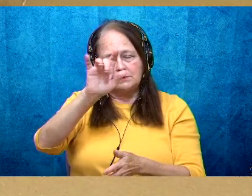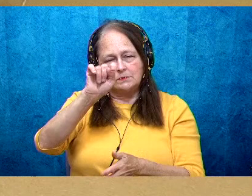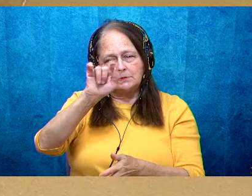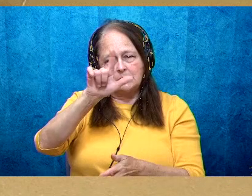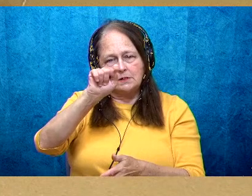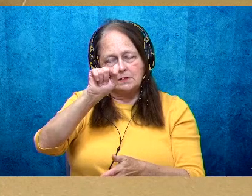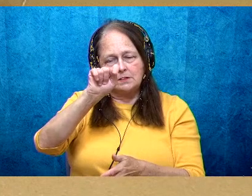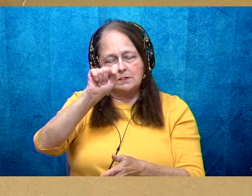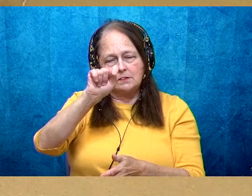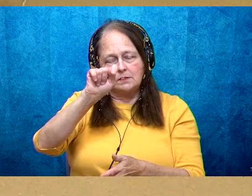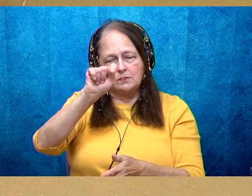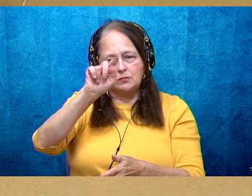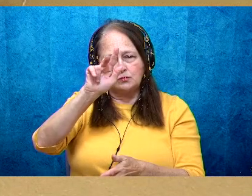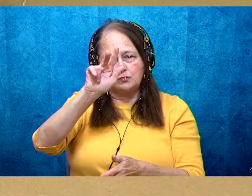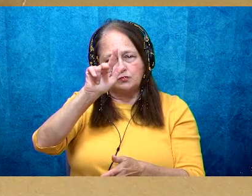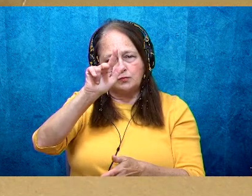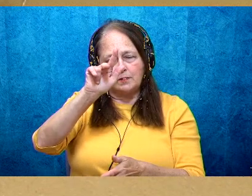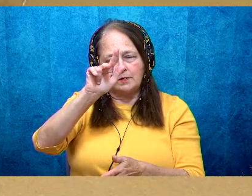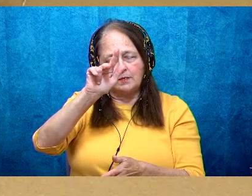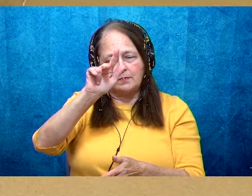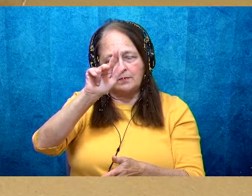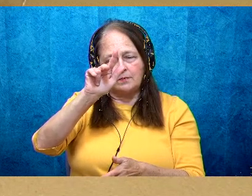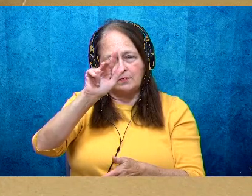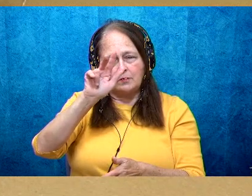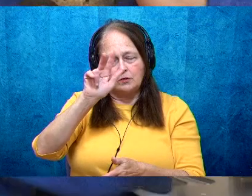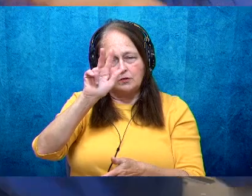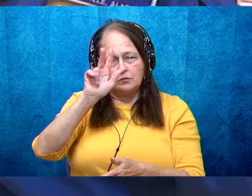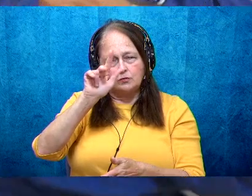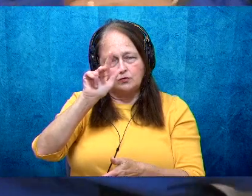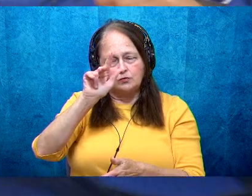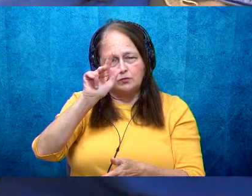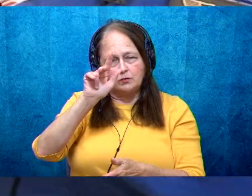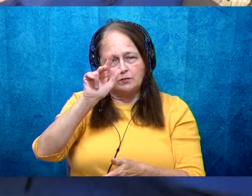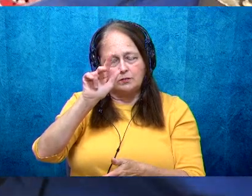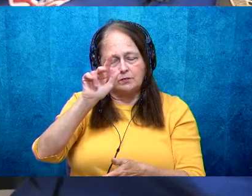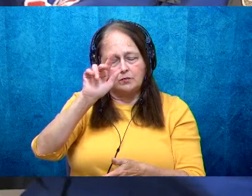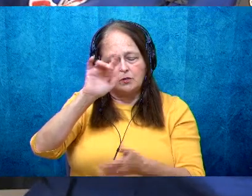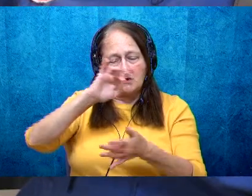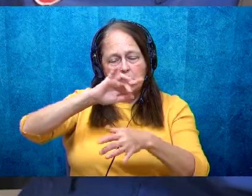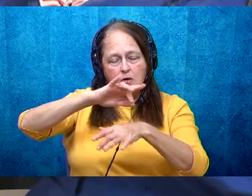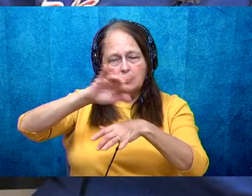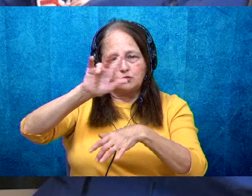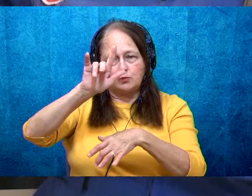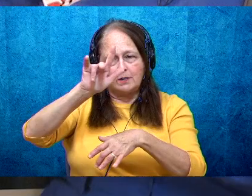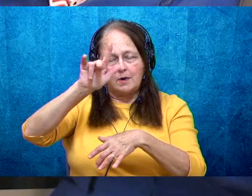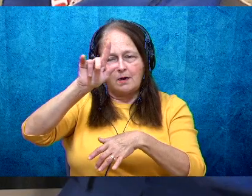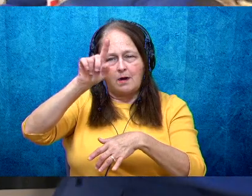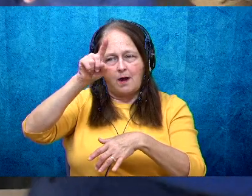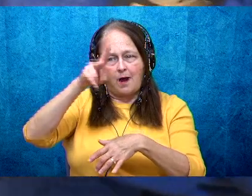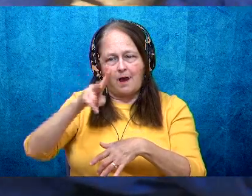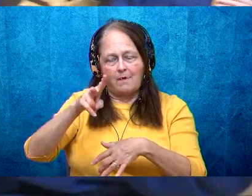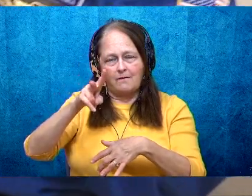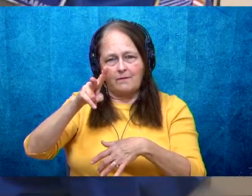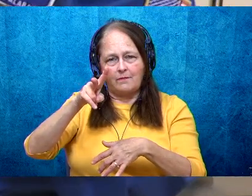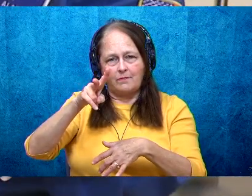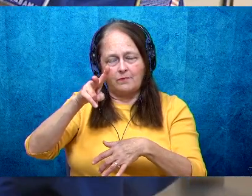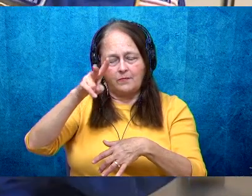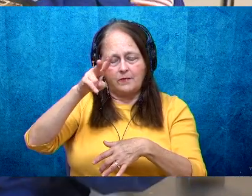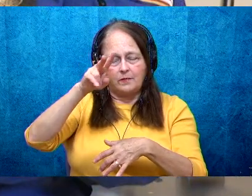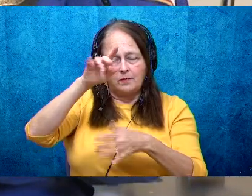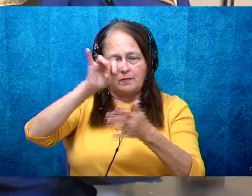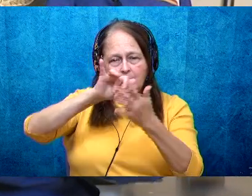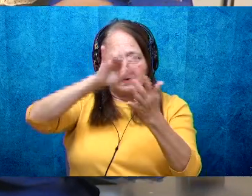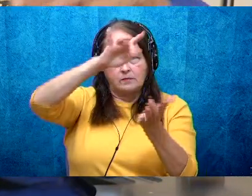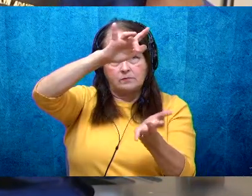23.5-degree angle. That's something I would write in my notebook. I'll be writing Earth's tilt 23.5 angle, half degrees is the